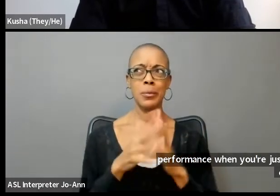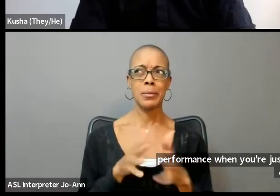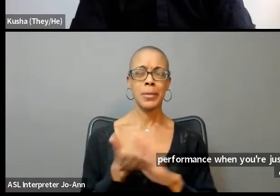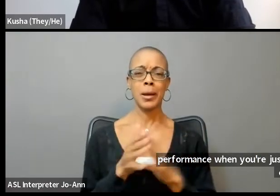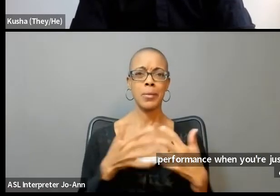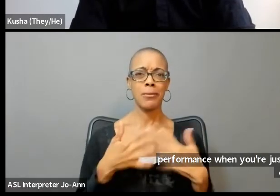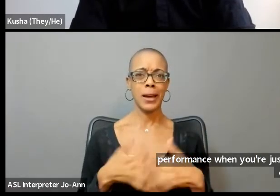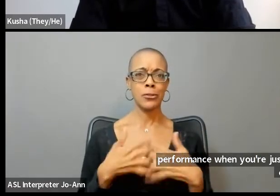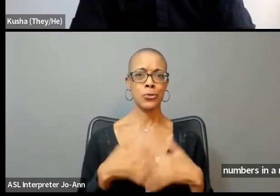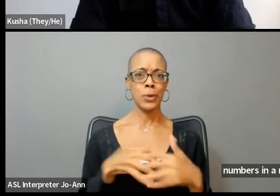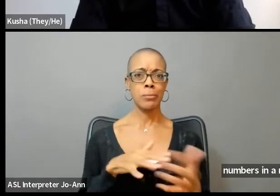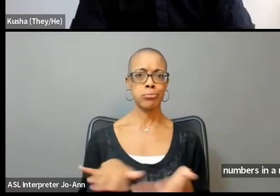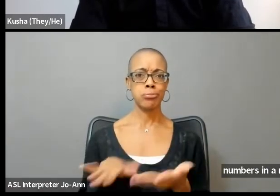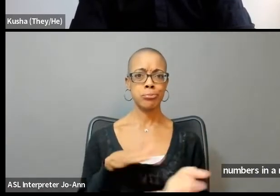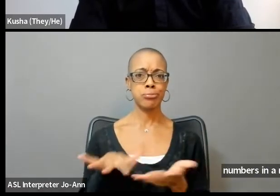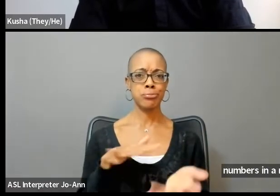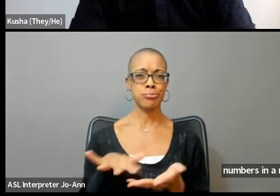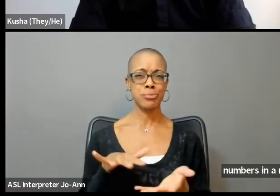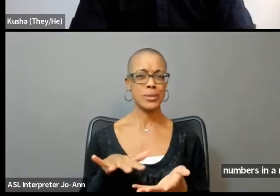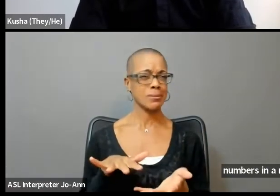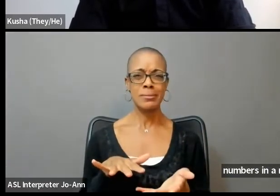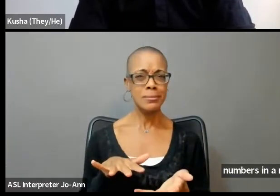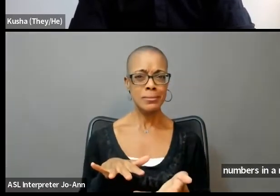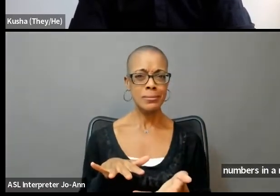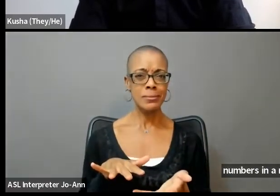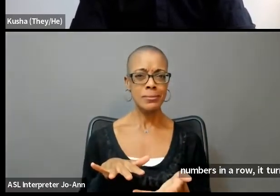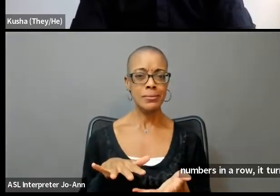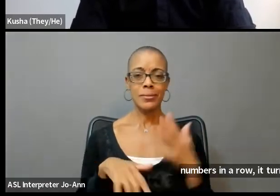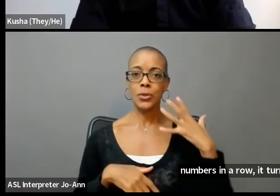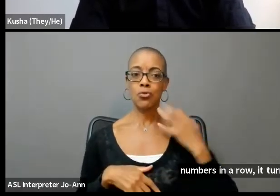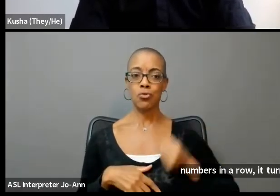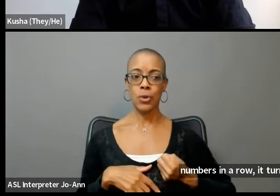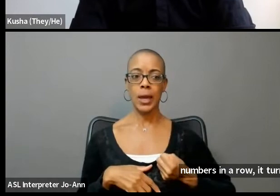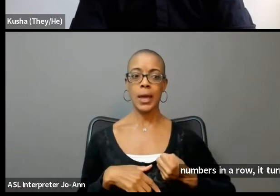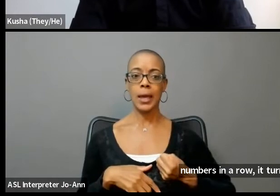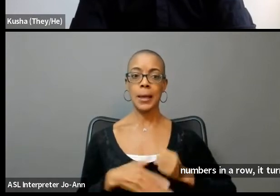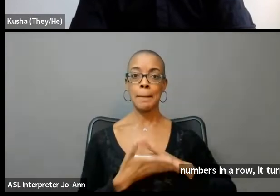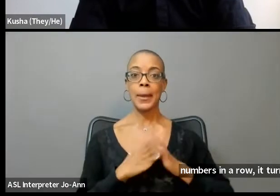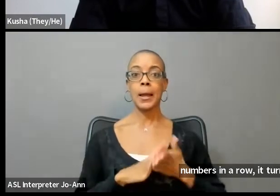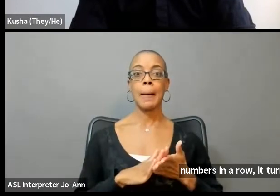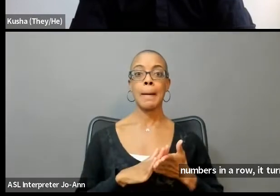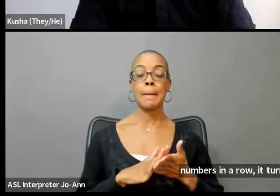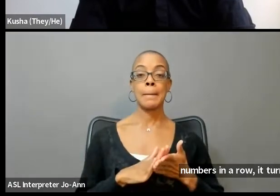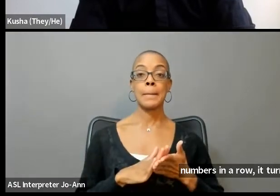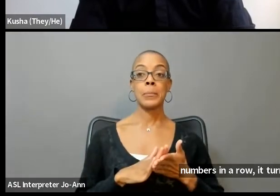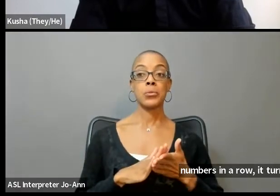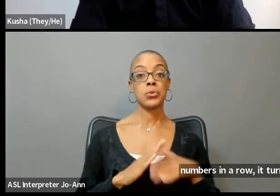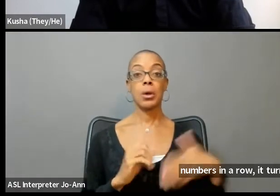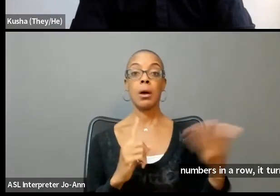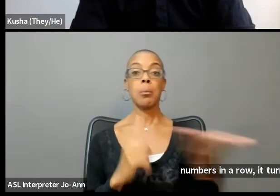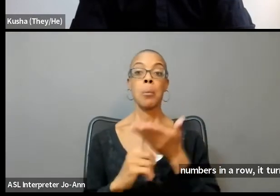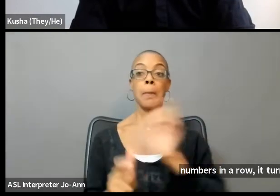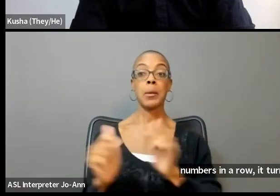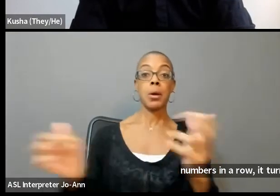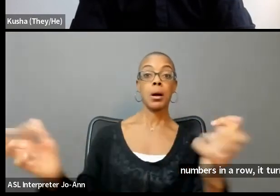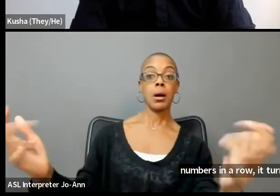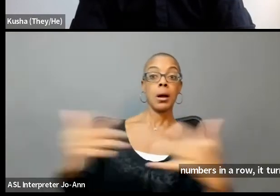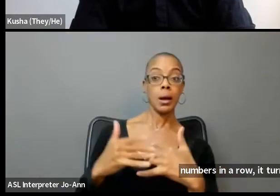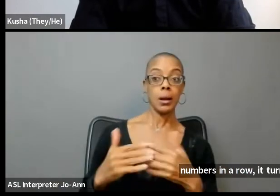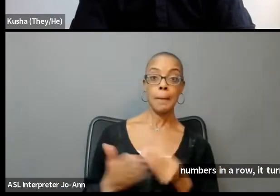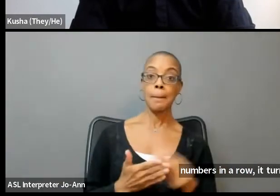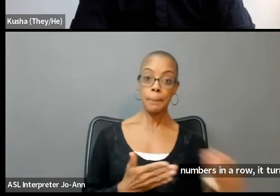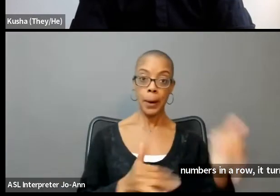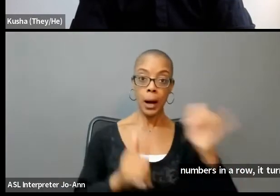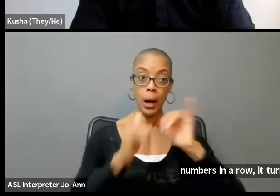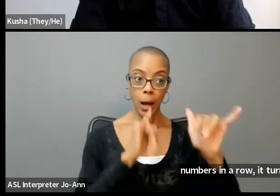right? And it turns into drag becoming a means to bring people in and therefore buy drinks and produce